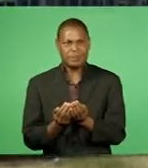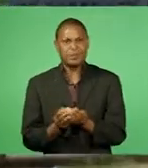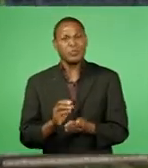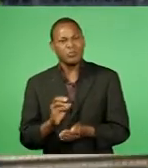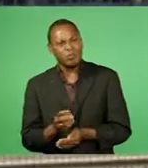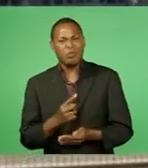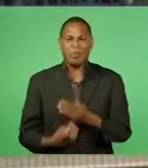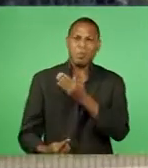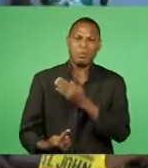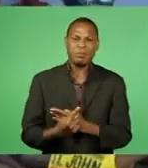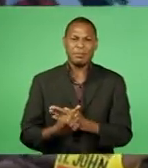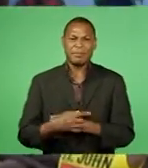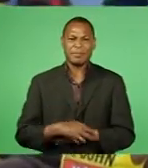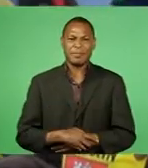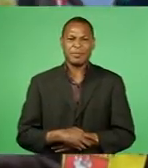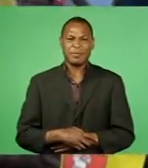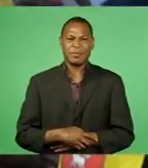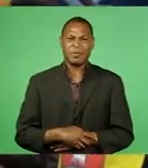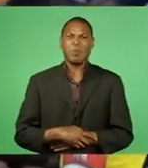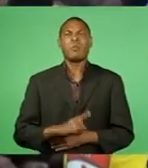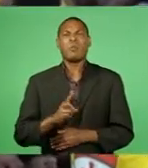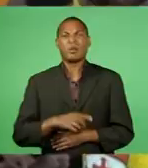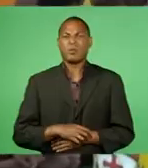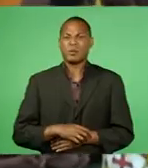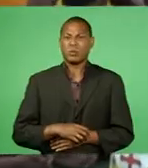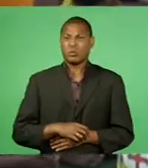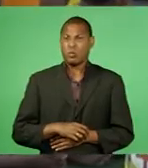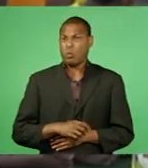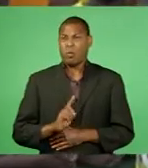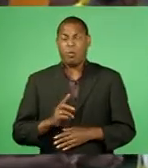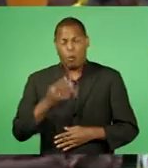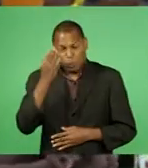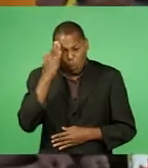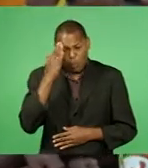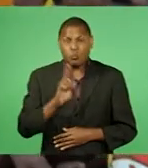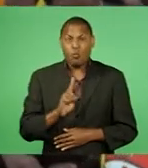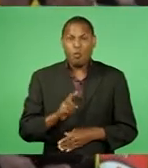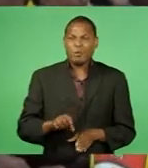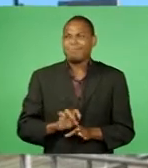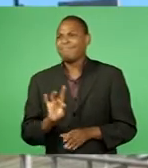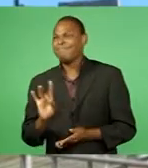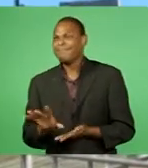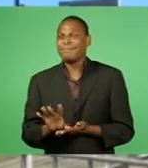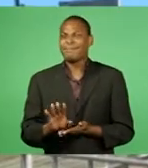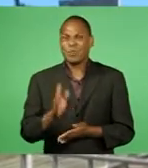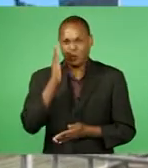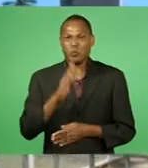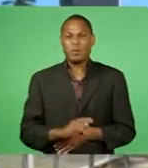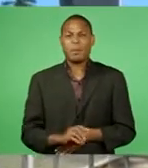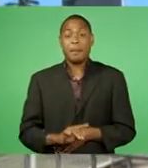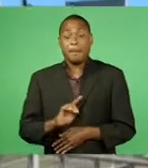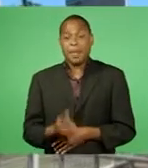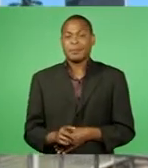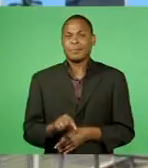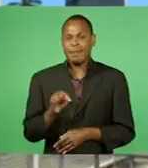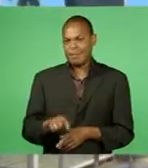I almost went out of school, no more schooling again, and they've motivated me for me to go back to school. So yeah, I've